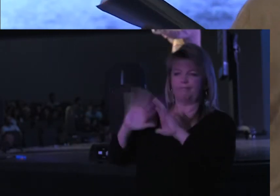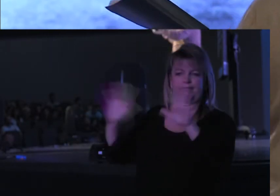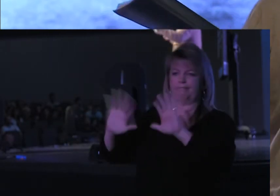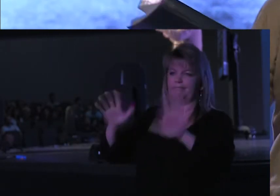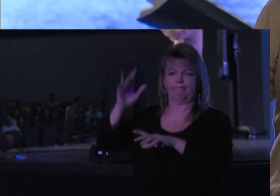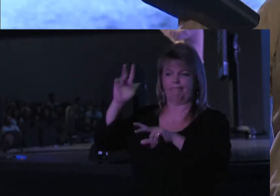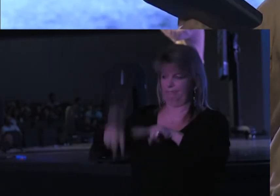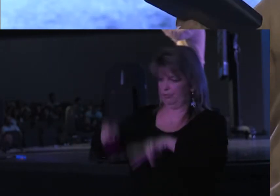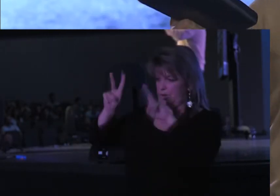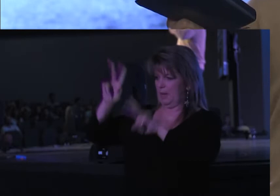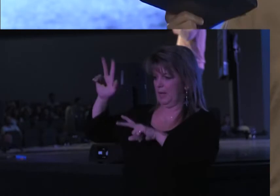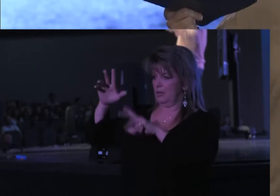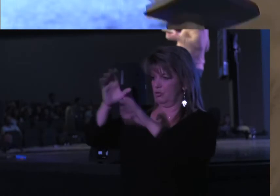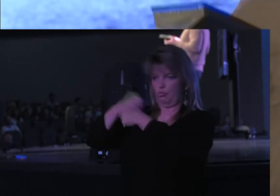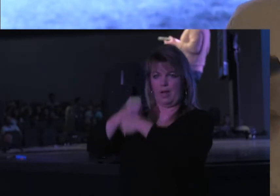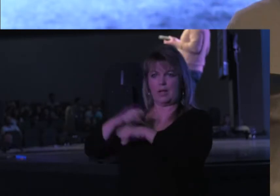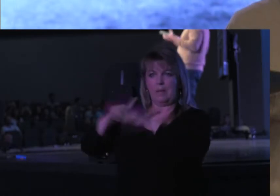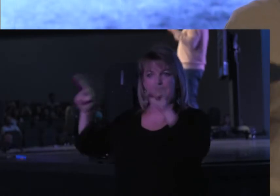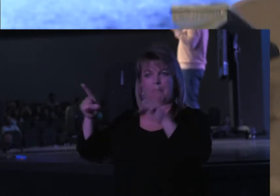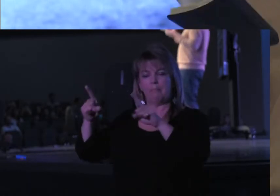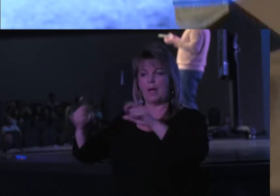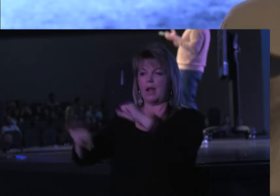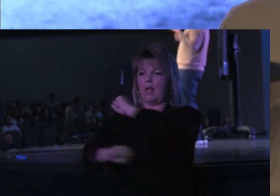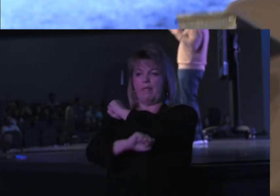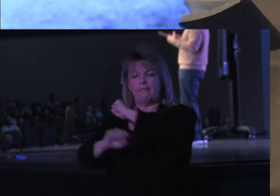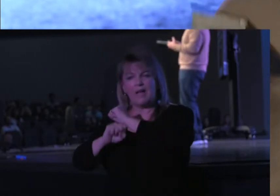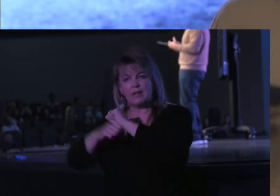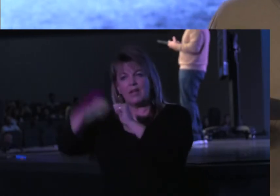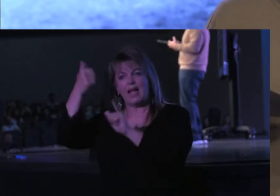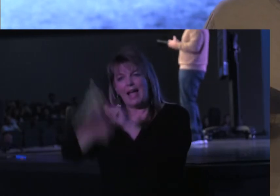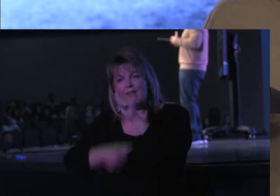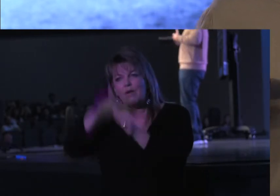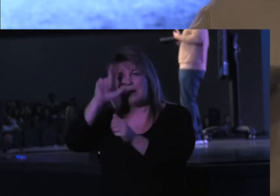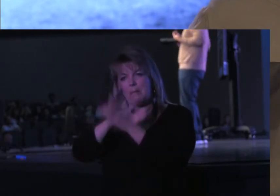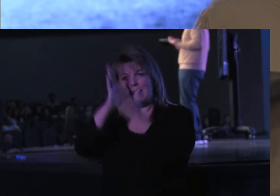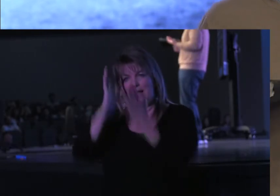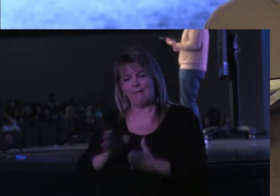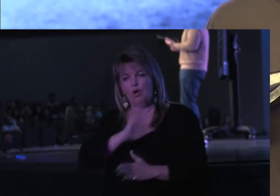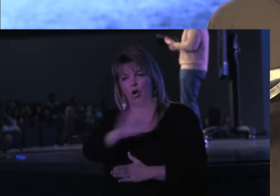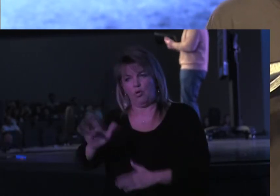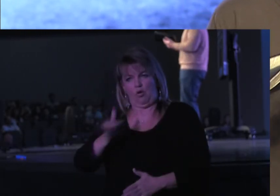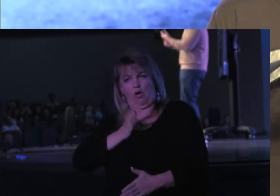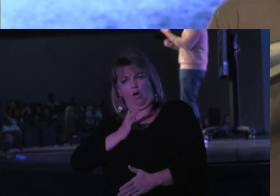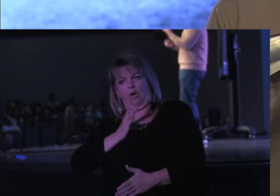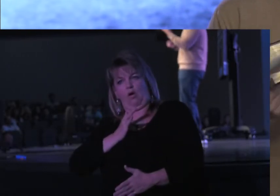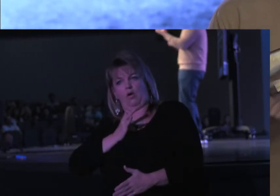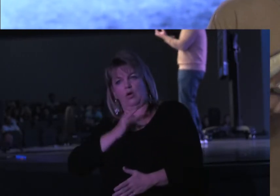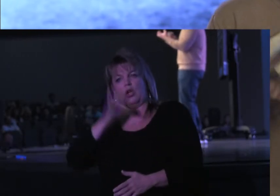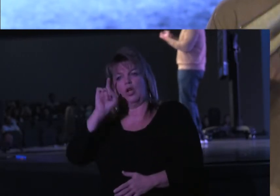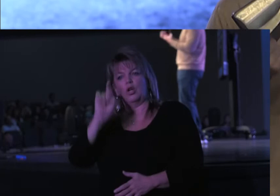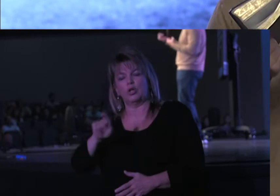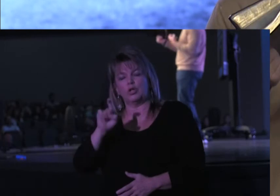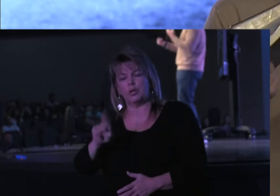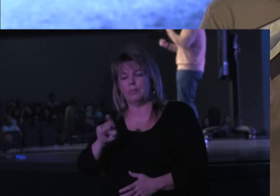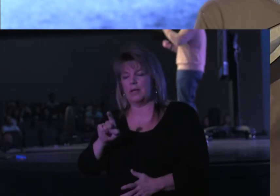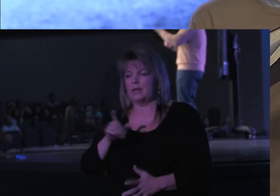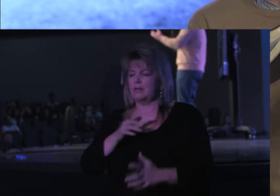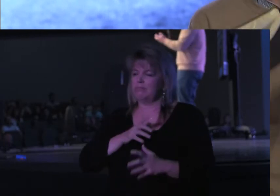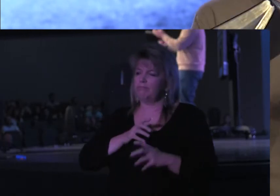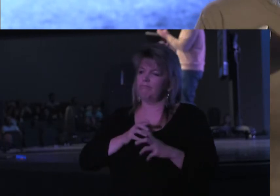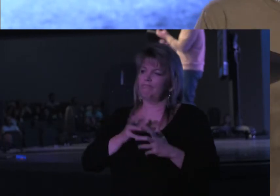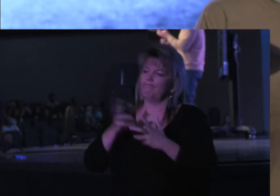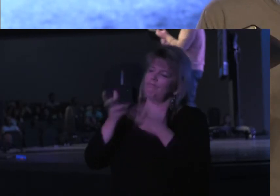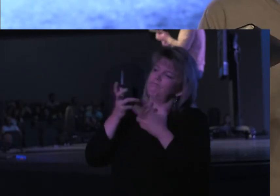No. But under the foundation of every believer, in your heart of hearts, should be this ache and